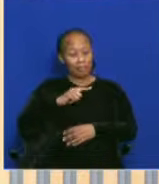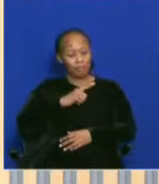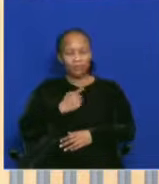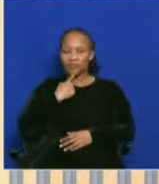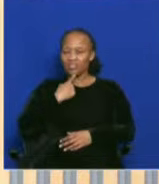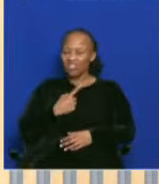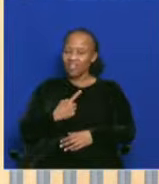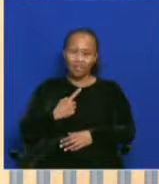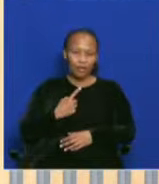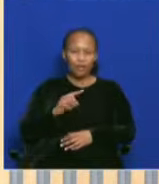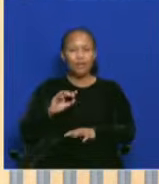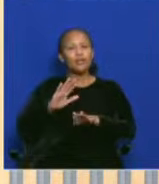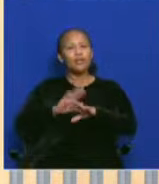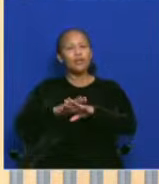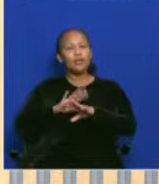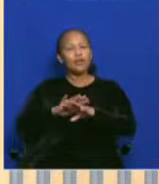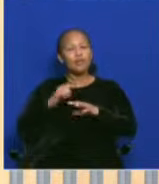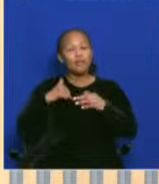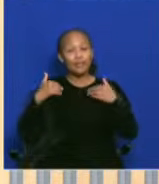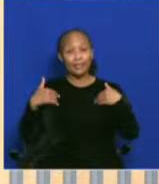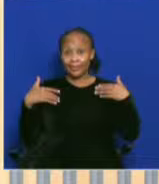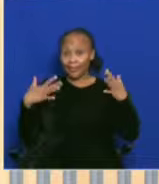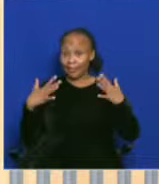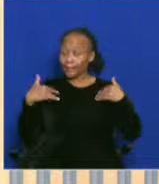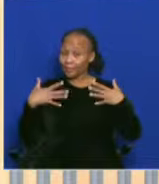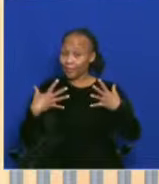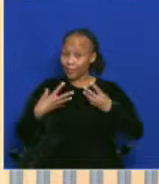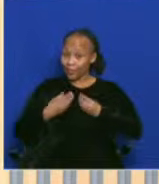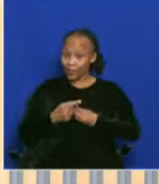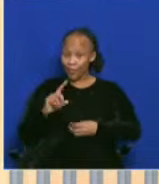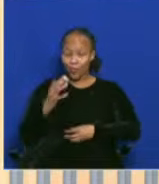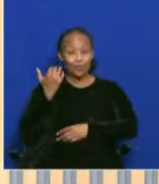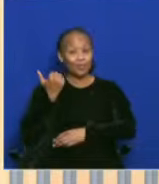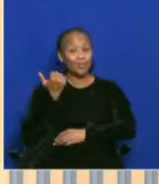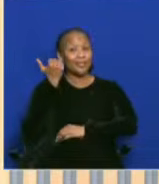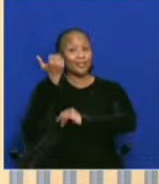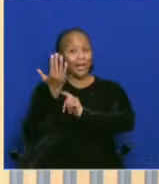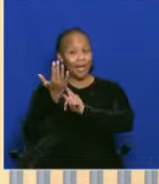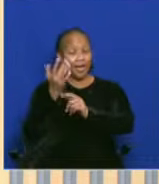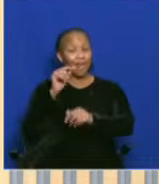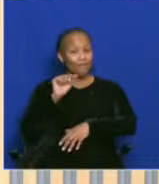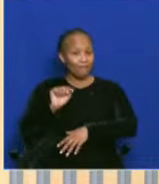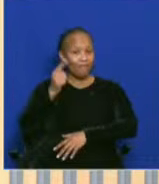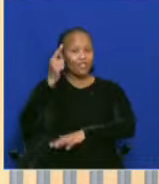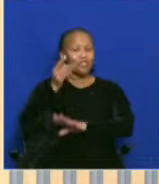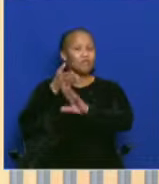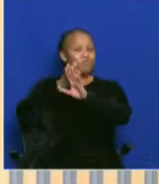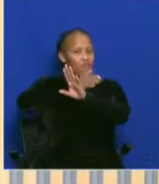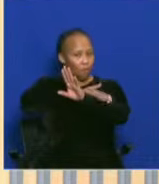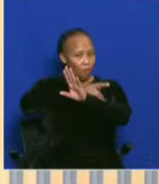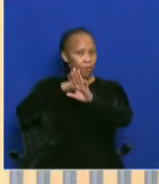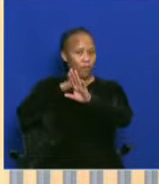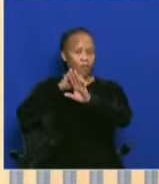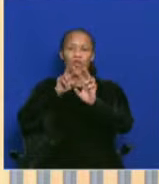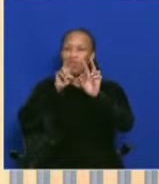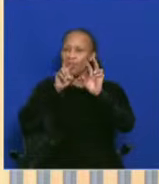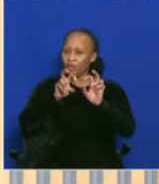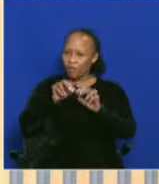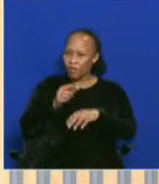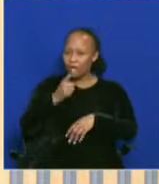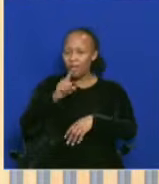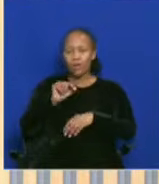to start with the tenders first before going into other aspects of the themes such as abuse of authority,